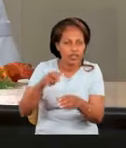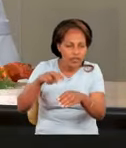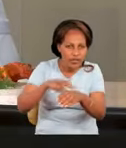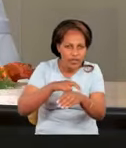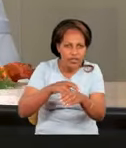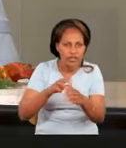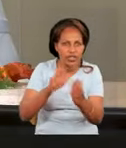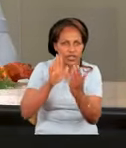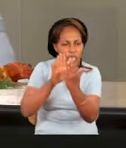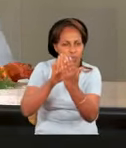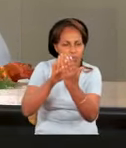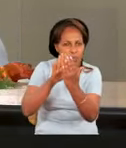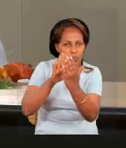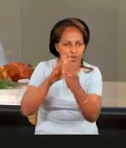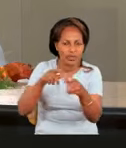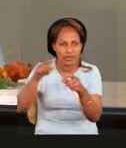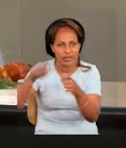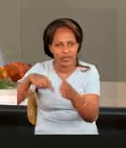this case,